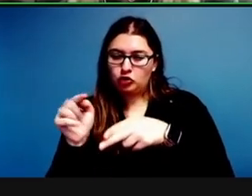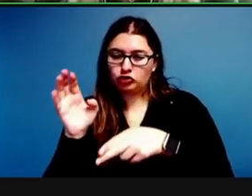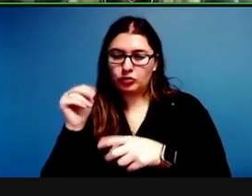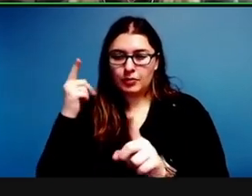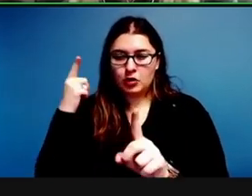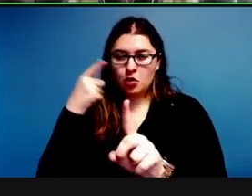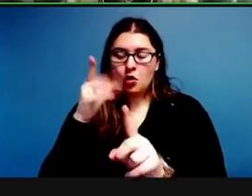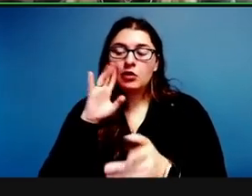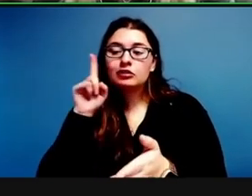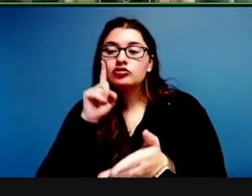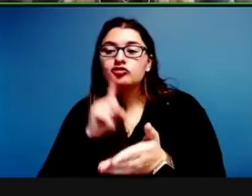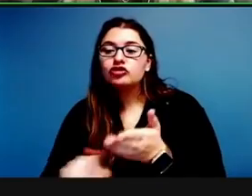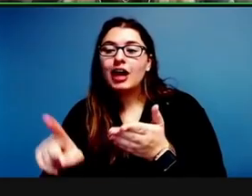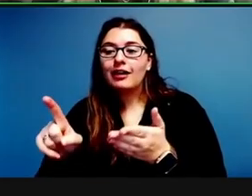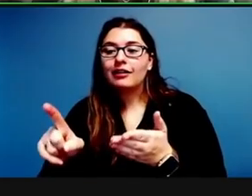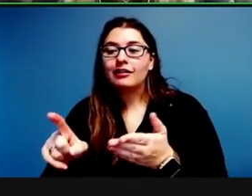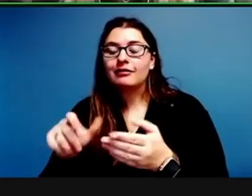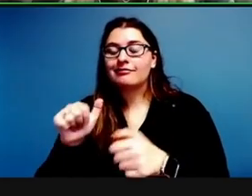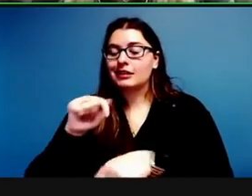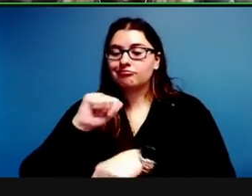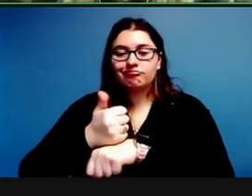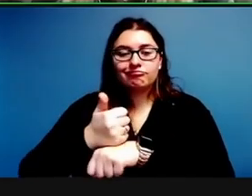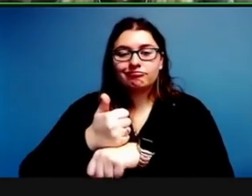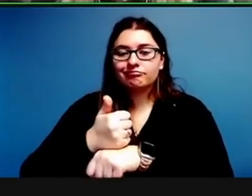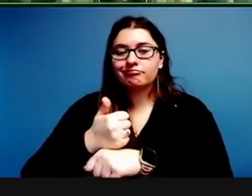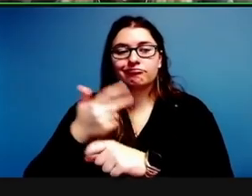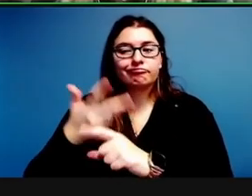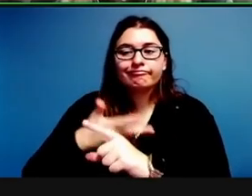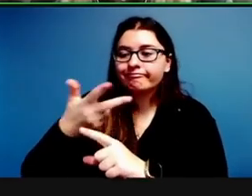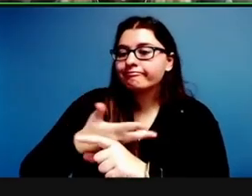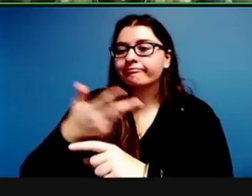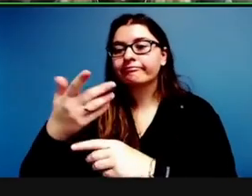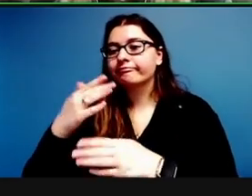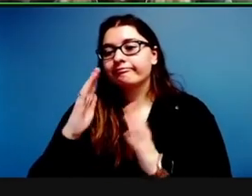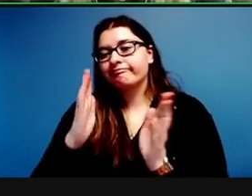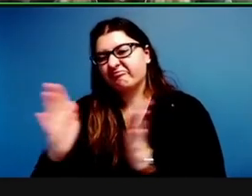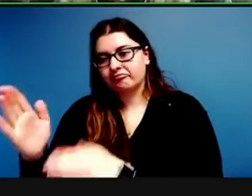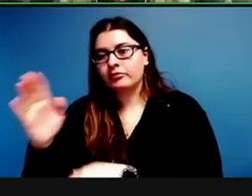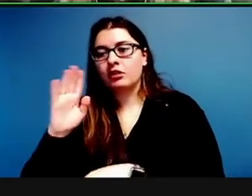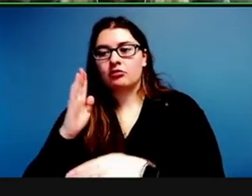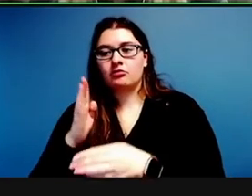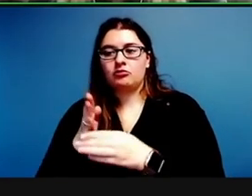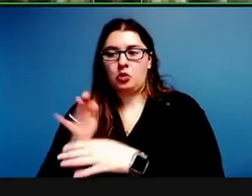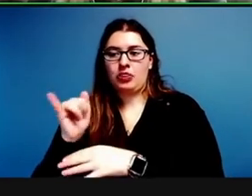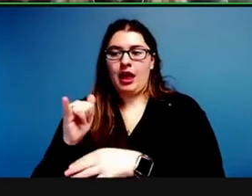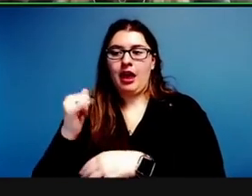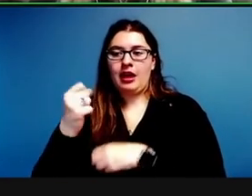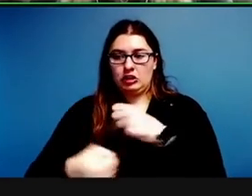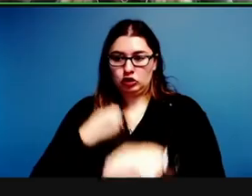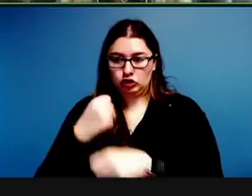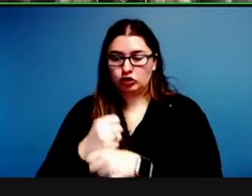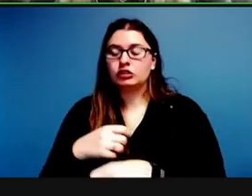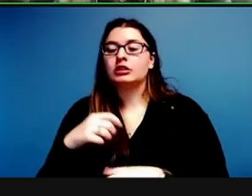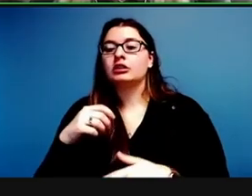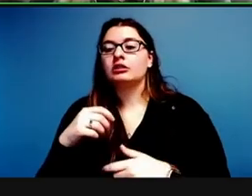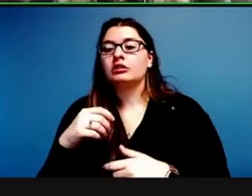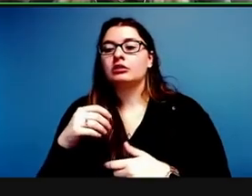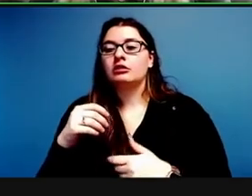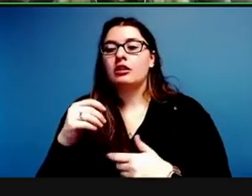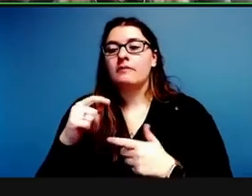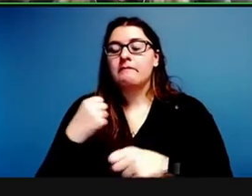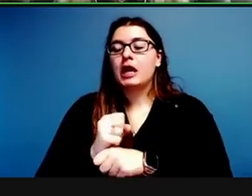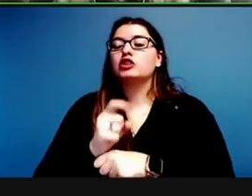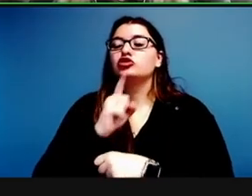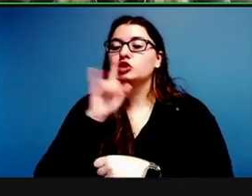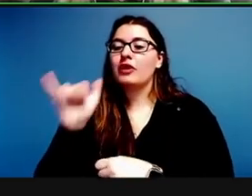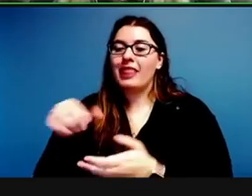to check in at set intervals throughout that annual IEP year and make sure